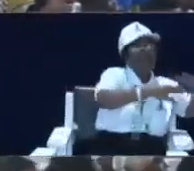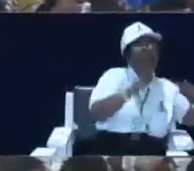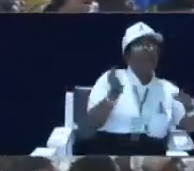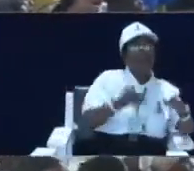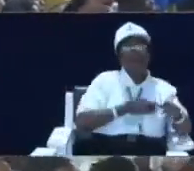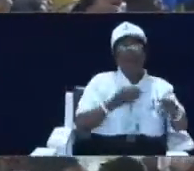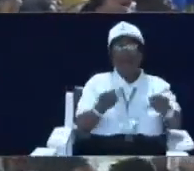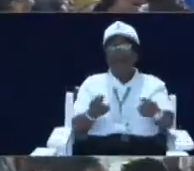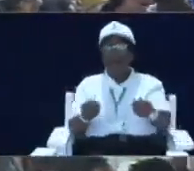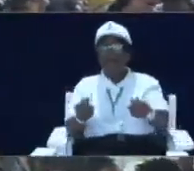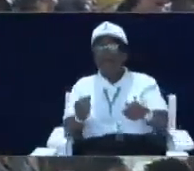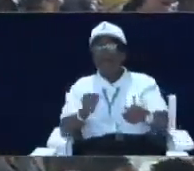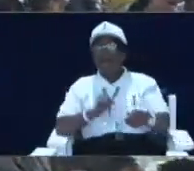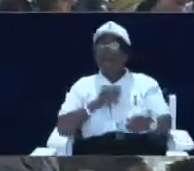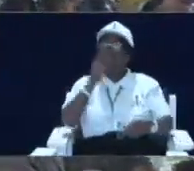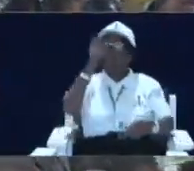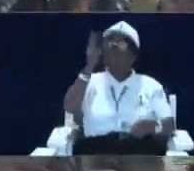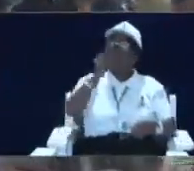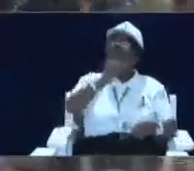I saw a house